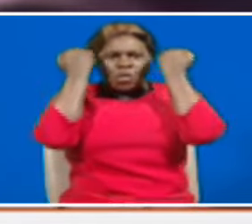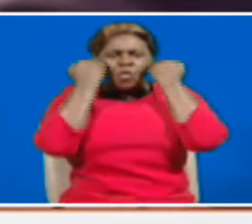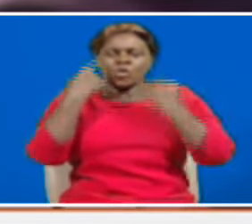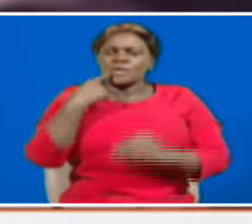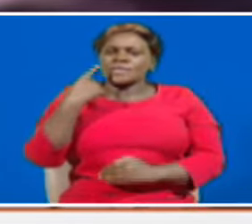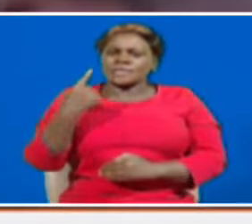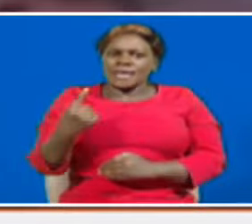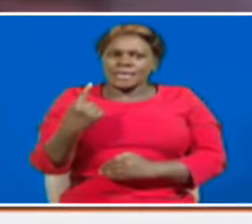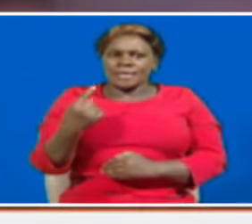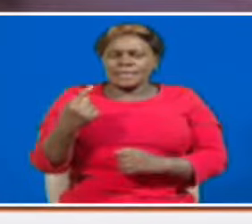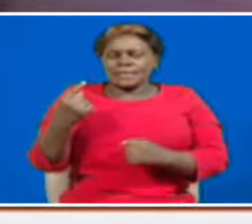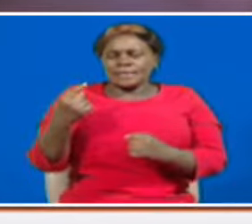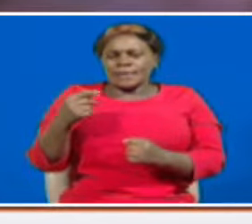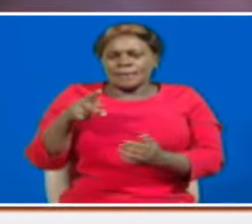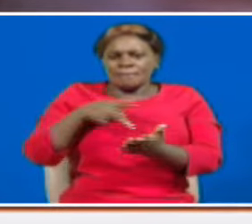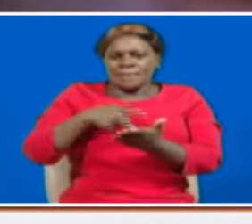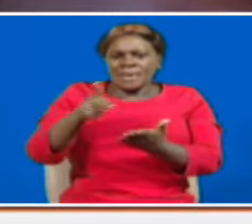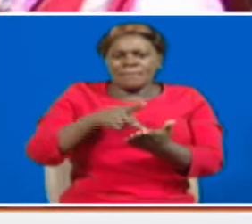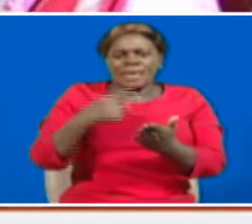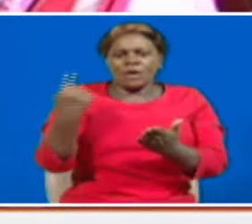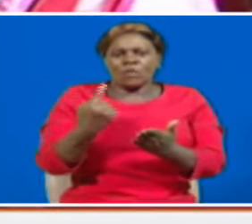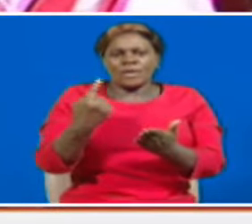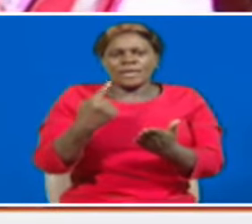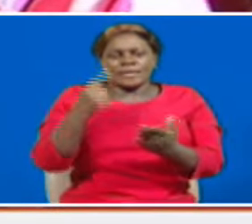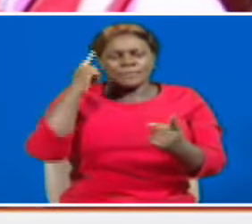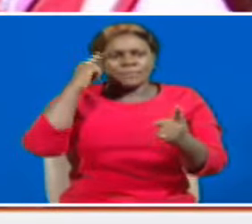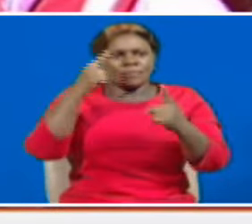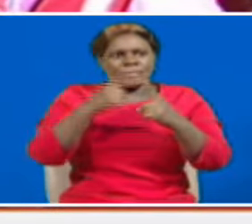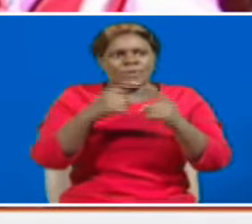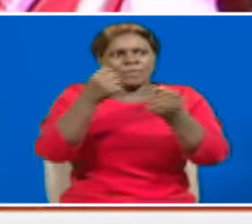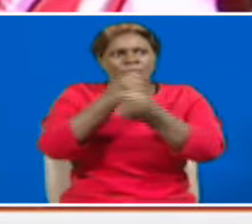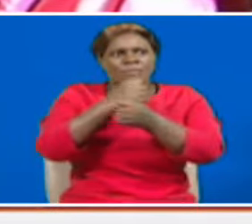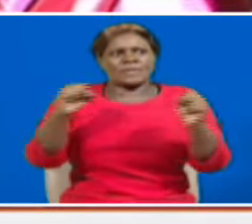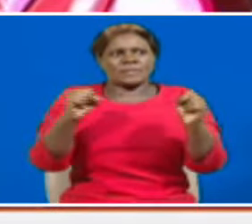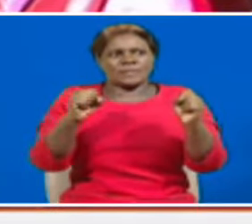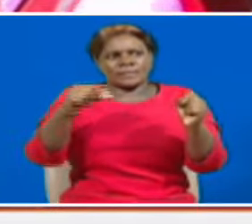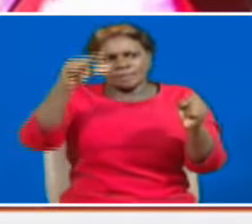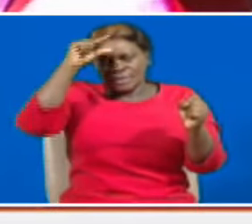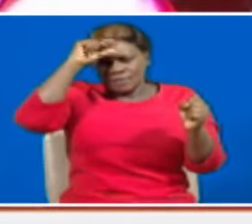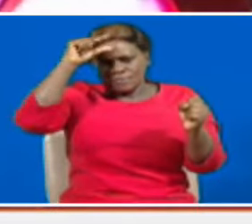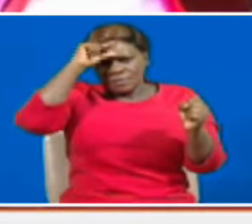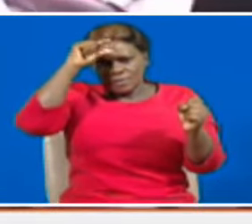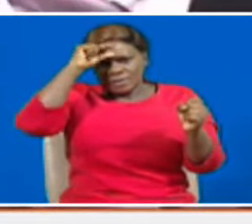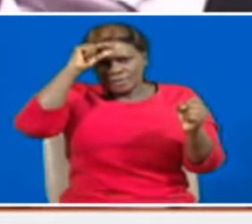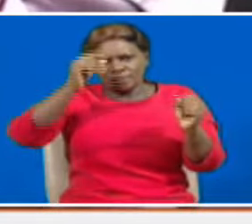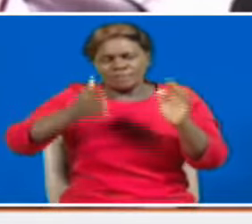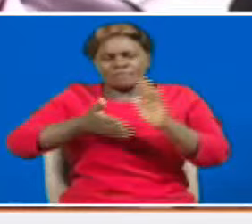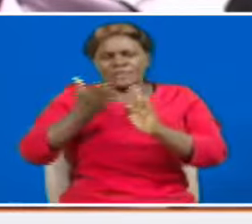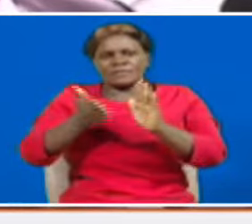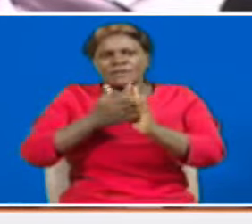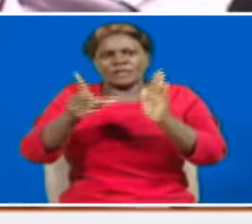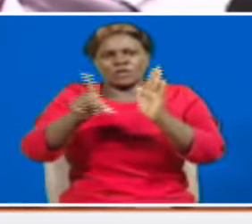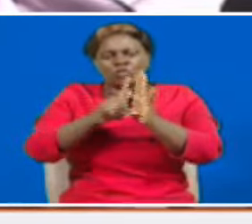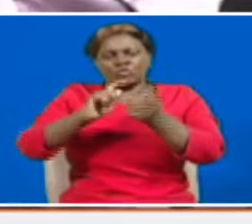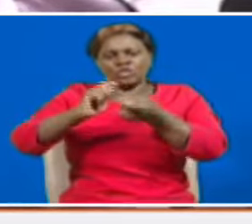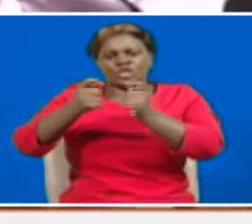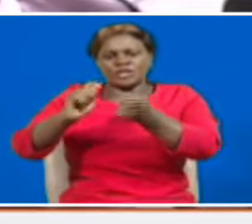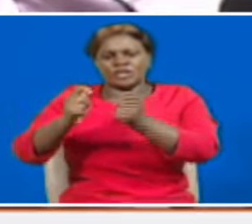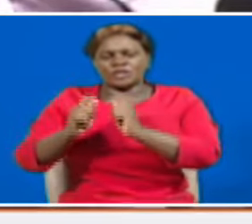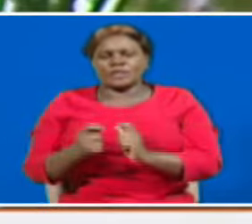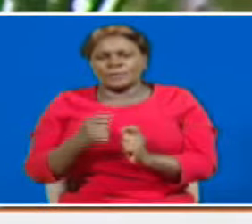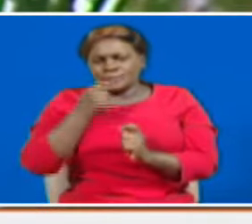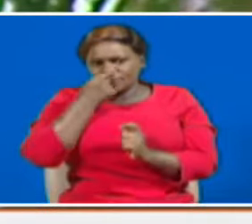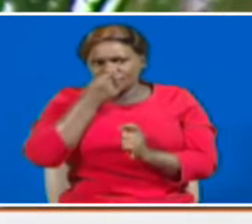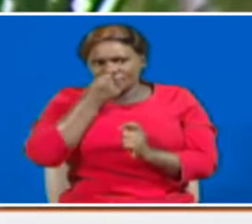observed that only salaried Kenyans were targeted. This prompted President Ruto's administration to hurriedly legislate to correct the earlier